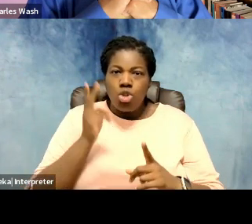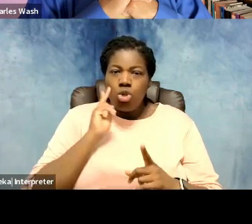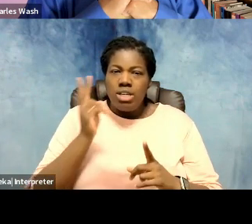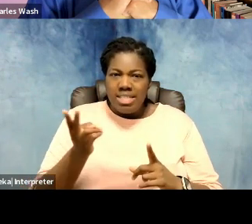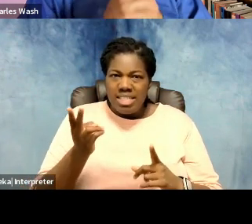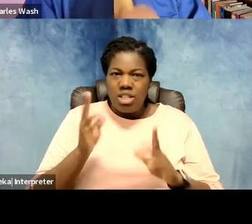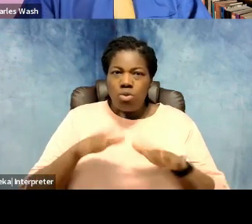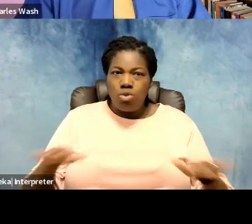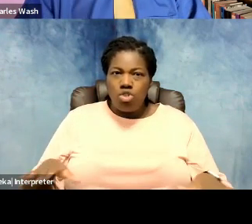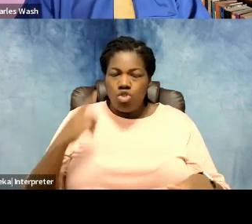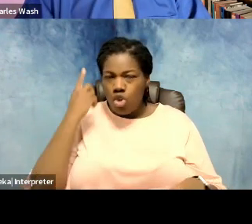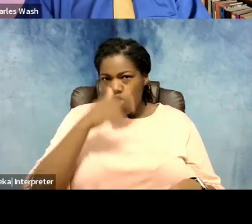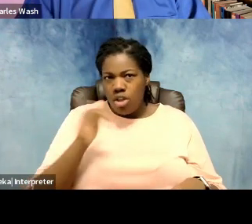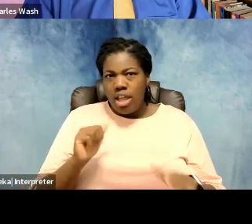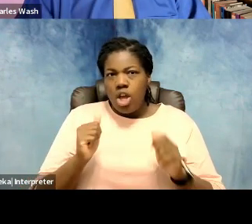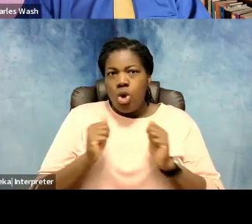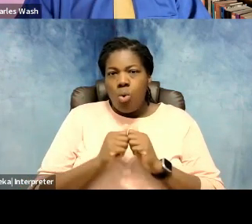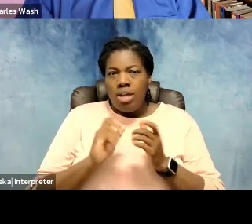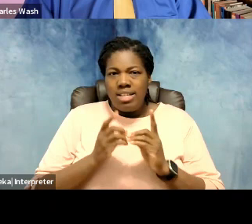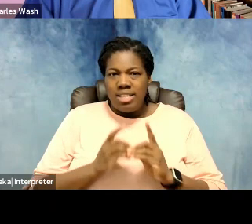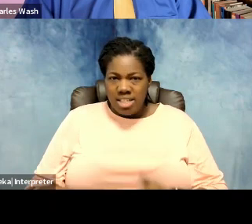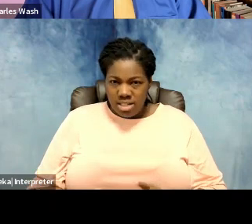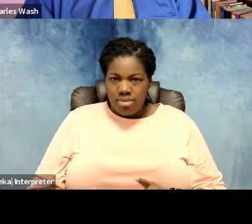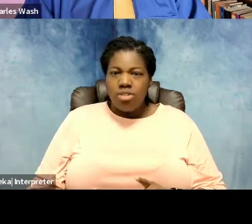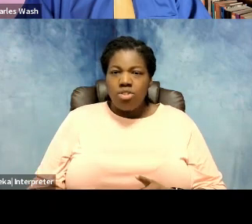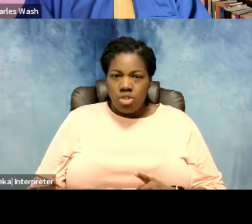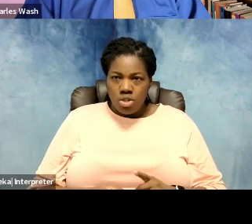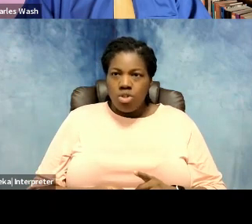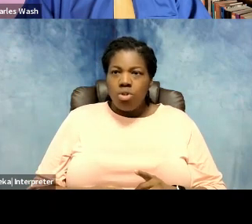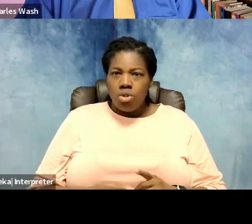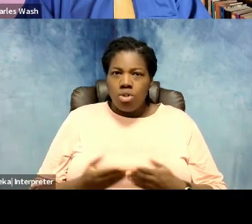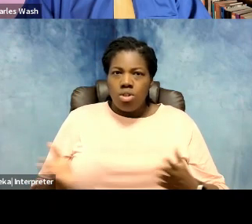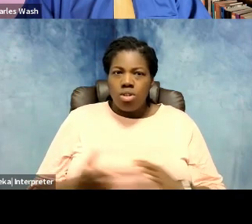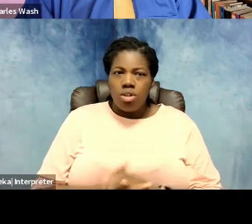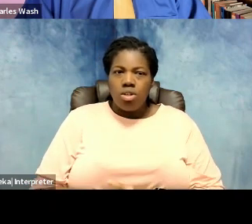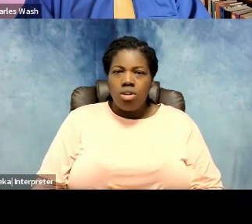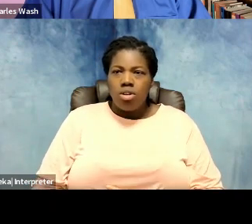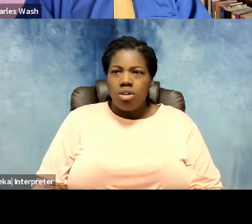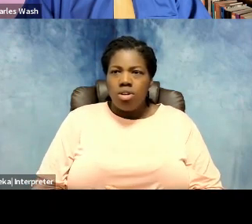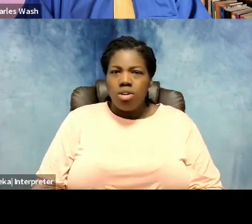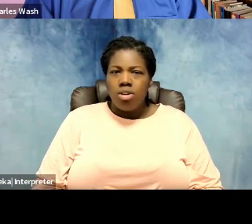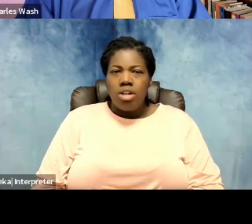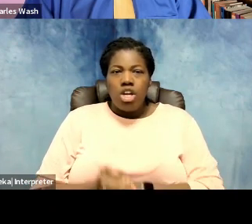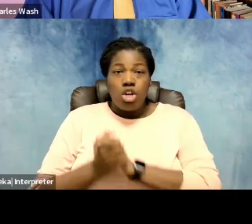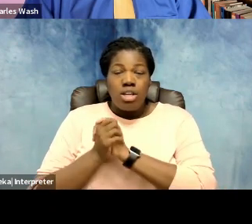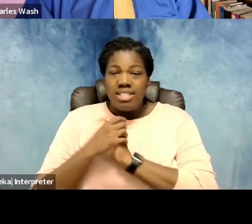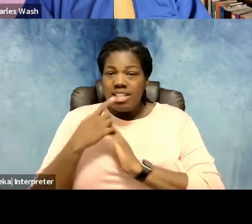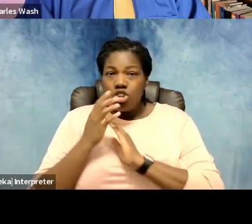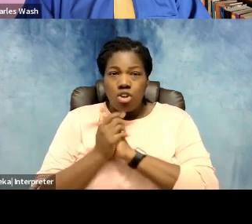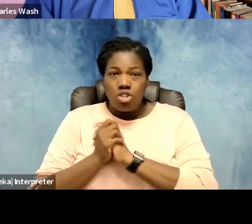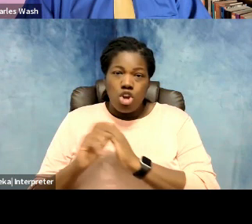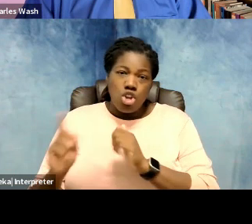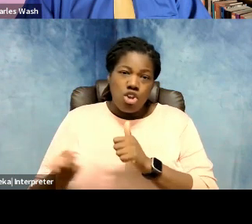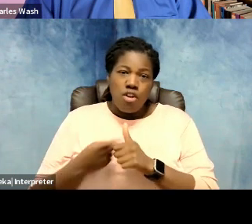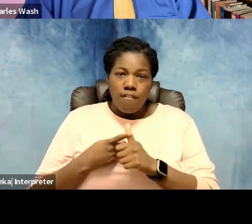those kits look like with digital augmentation. Hey, congratulations on your first NASA